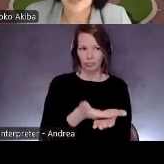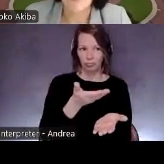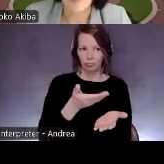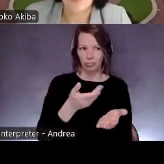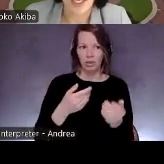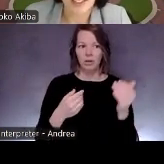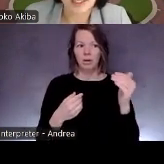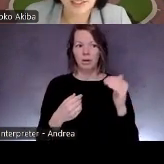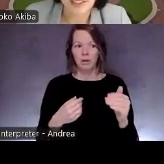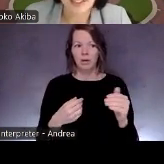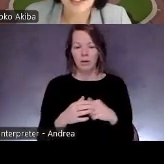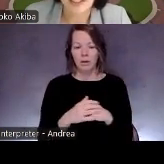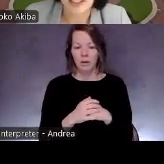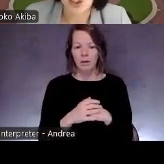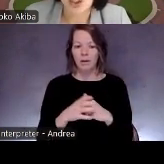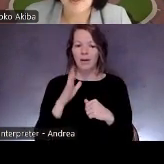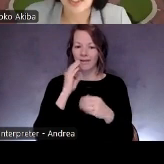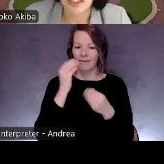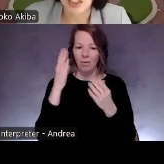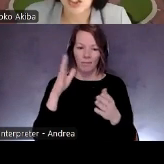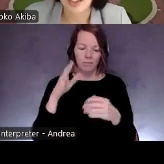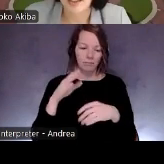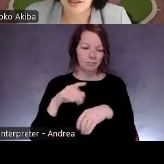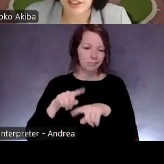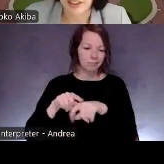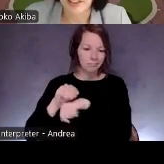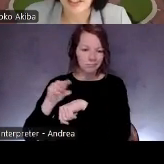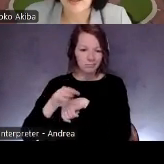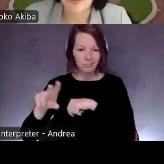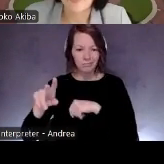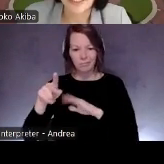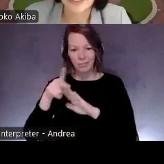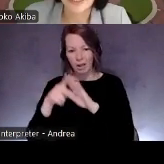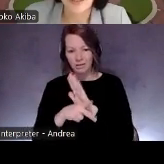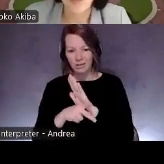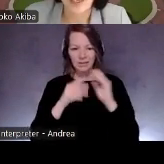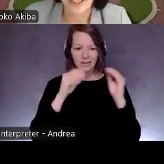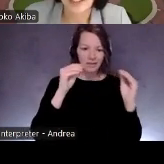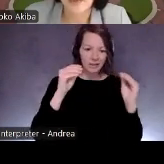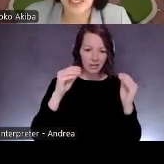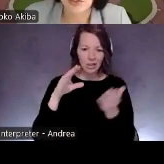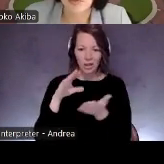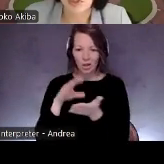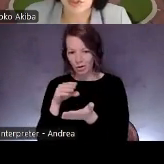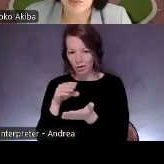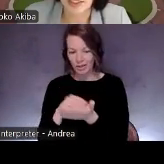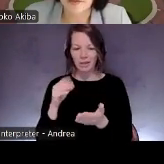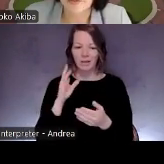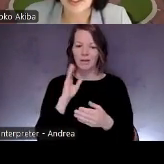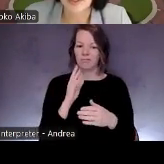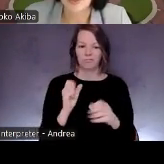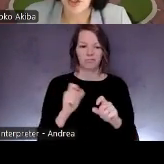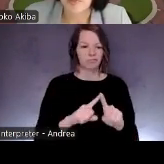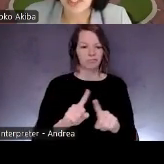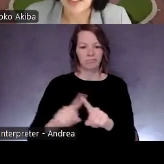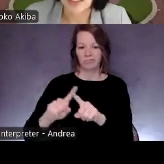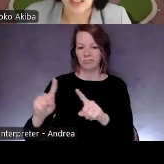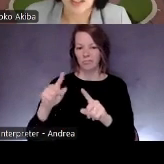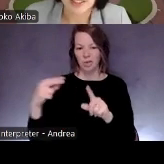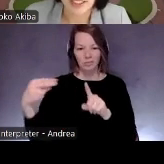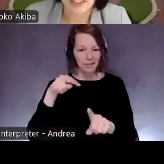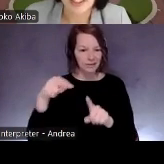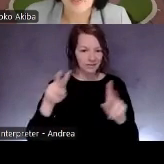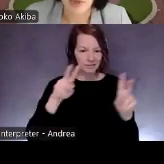that can inform policy, leadership, teaching, and learning, reflecting a wide range of perspectives,